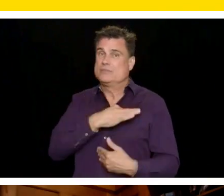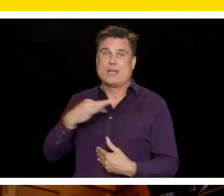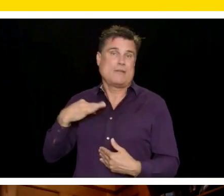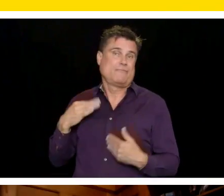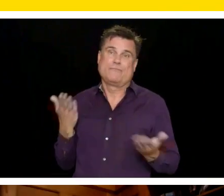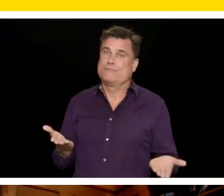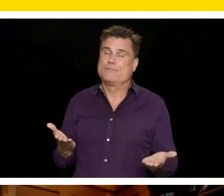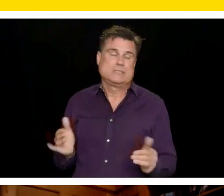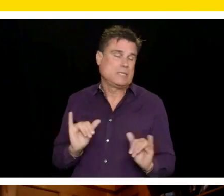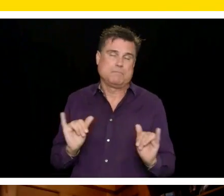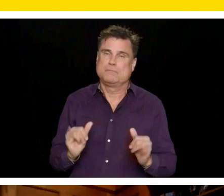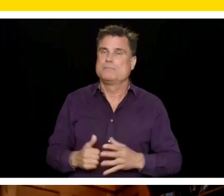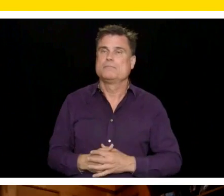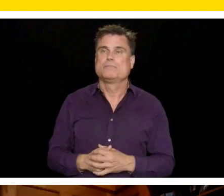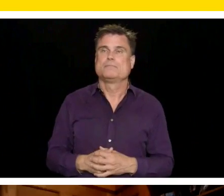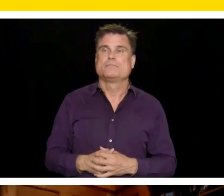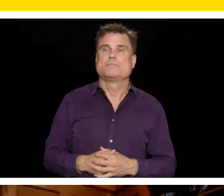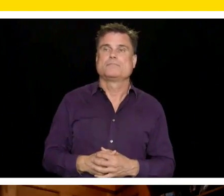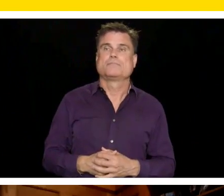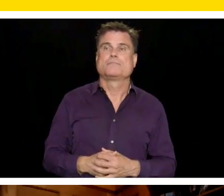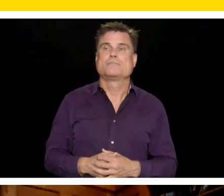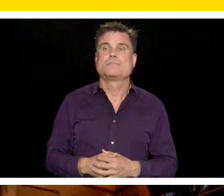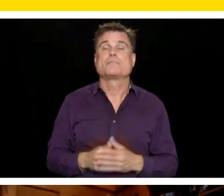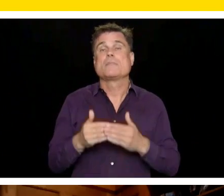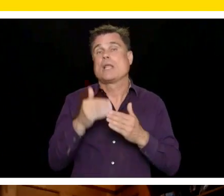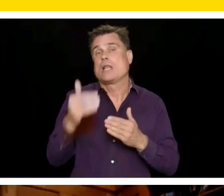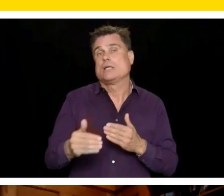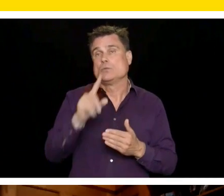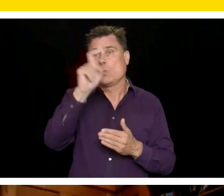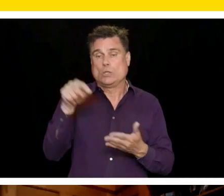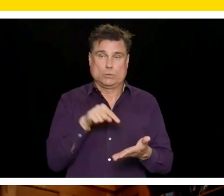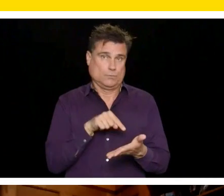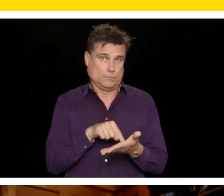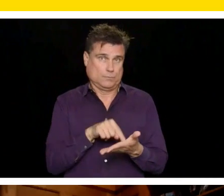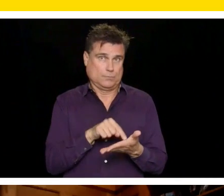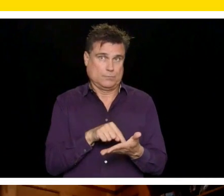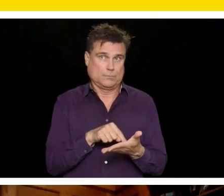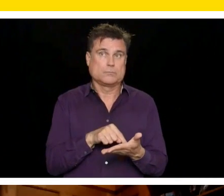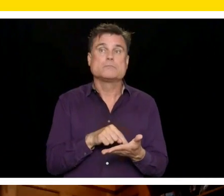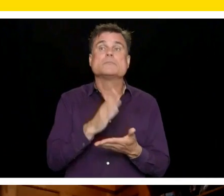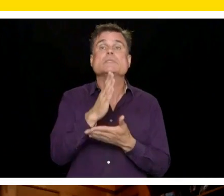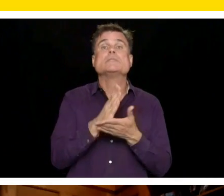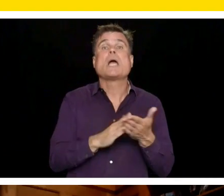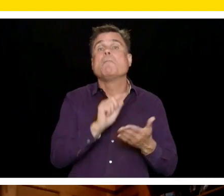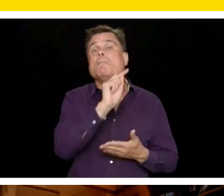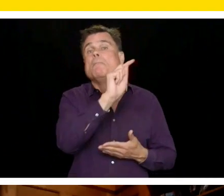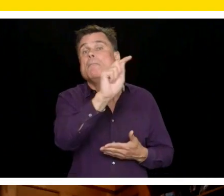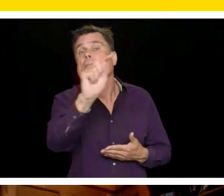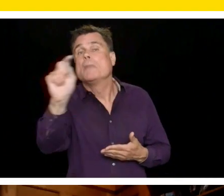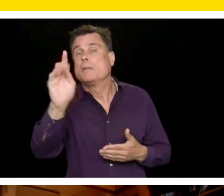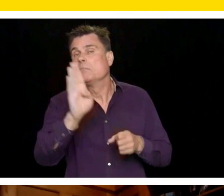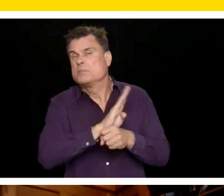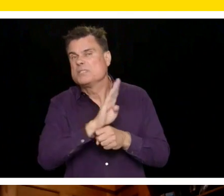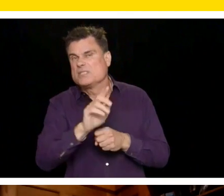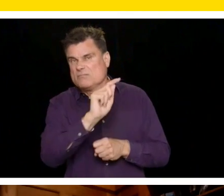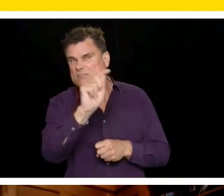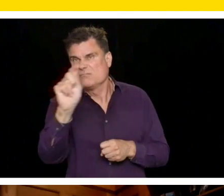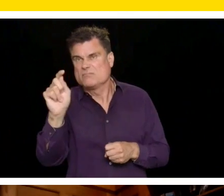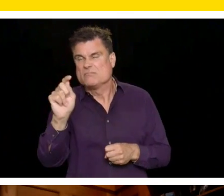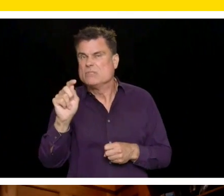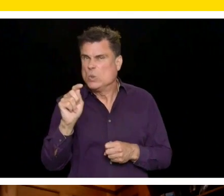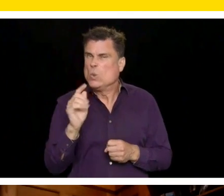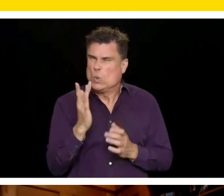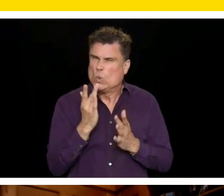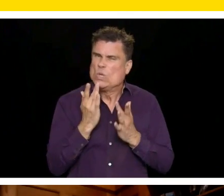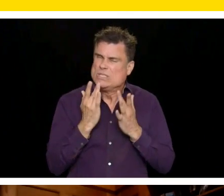beginning to reopen are wondering what support there will be if there is a second wave in the fall. And this